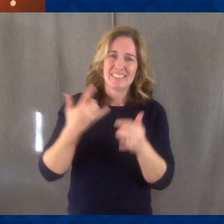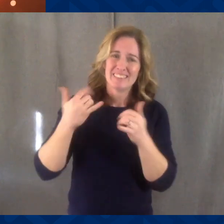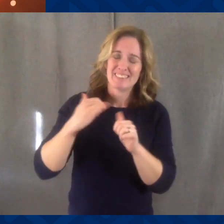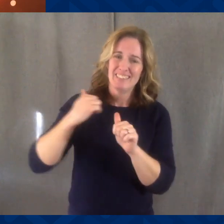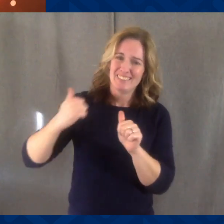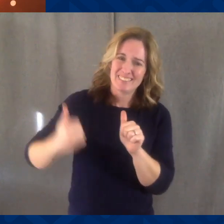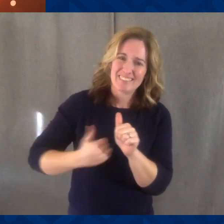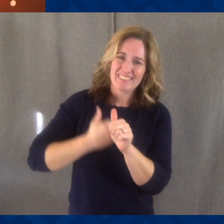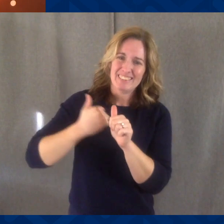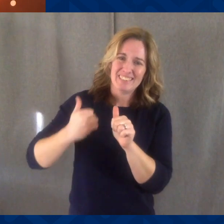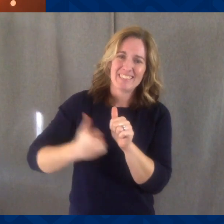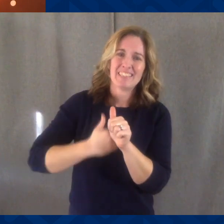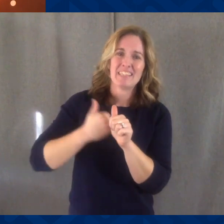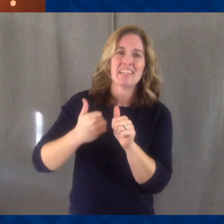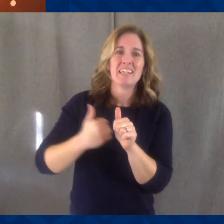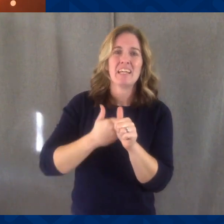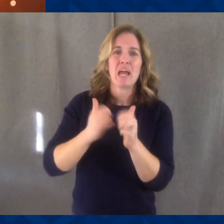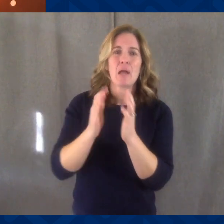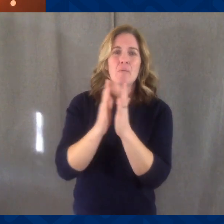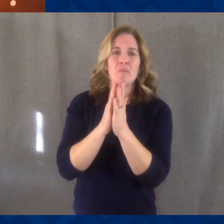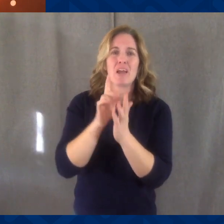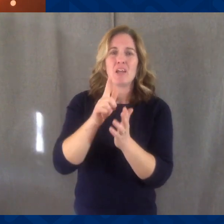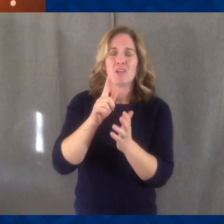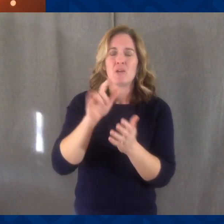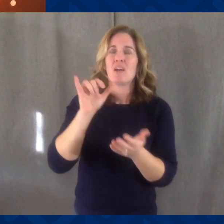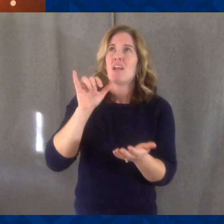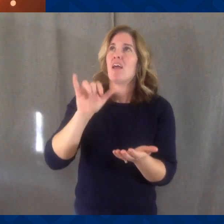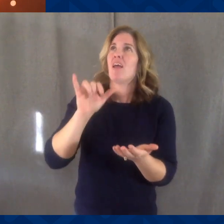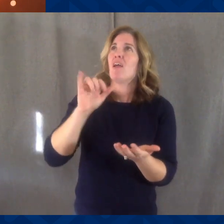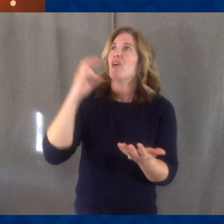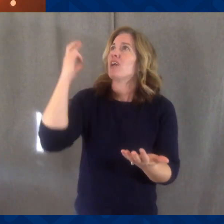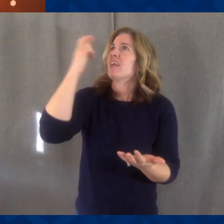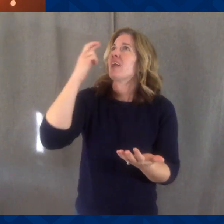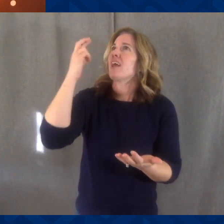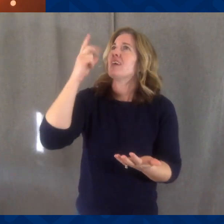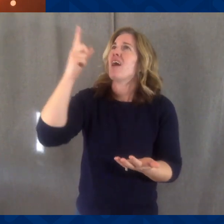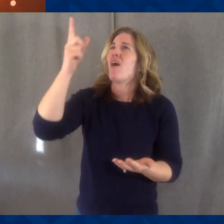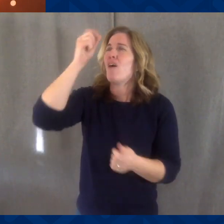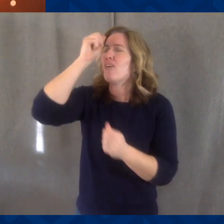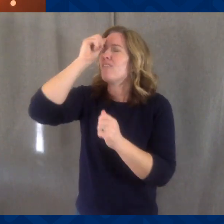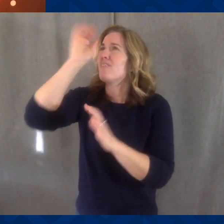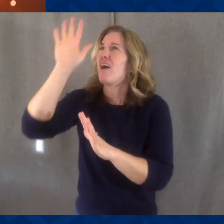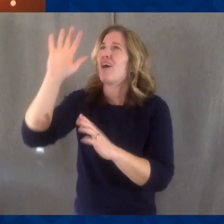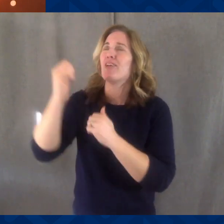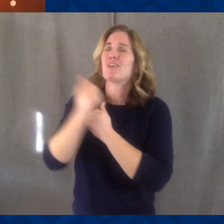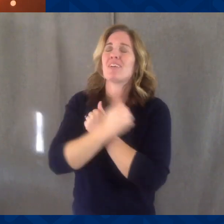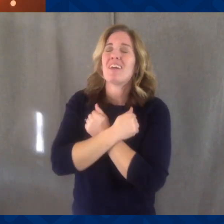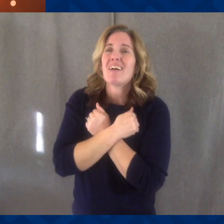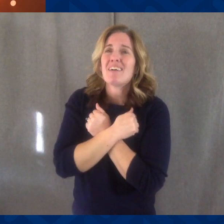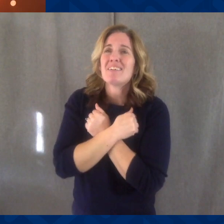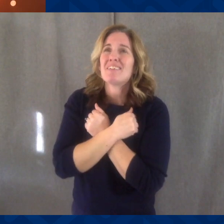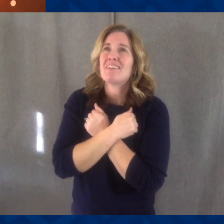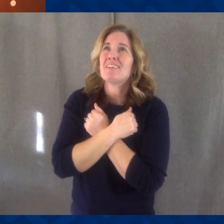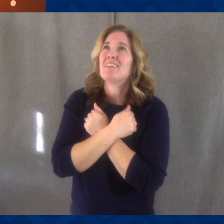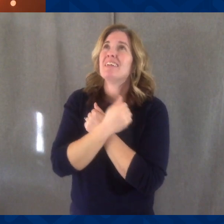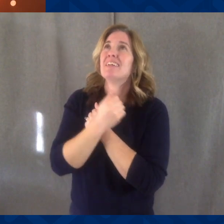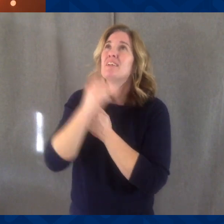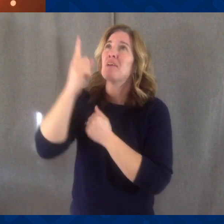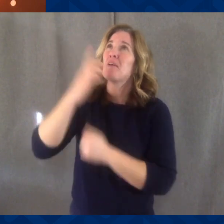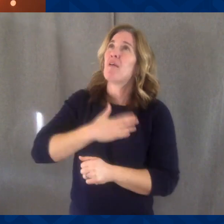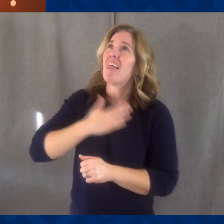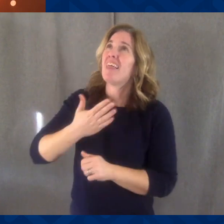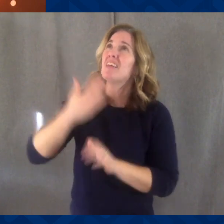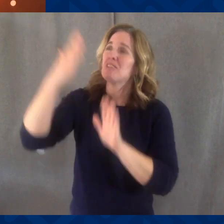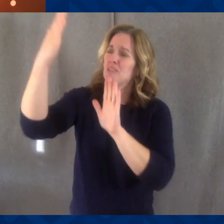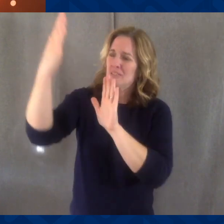Pray that you would know that reality this week of a loving Father who comes to meet you right where you are.